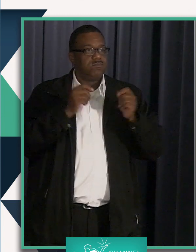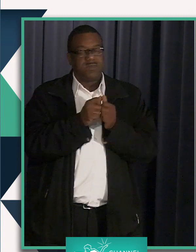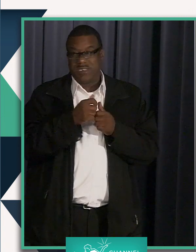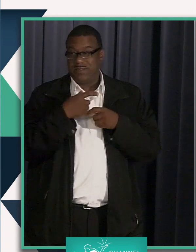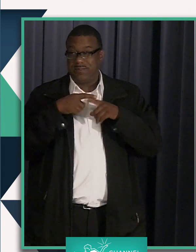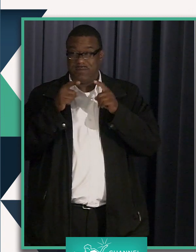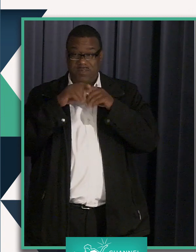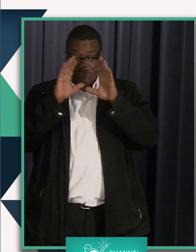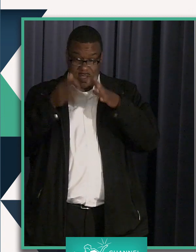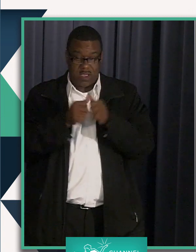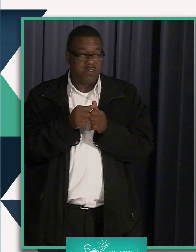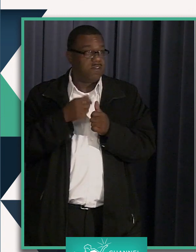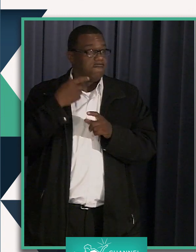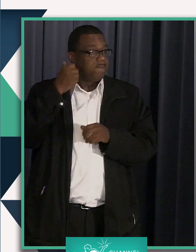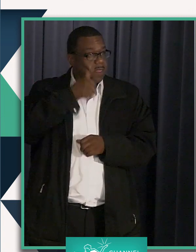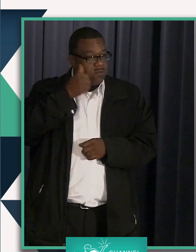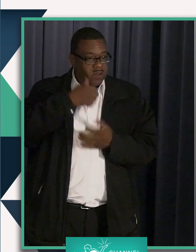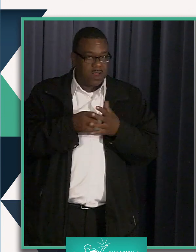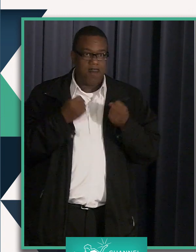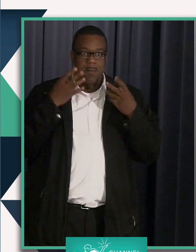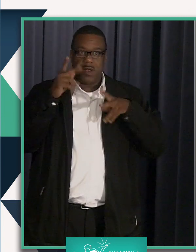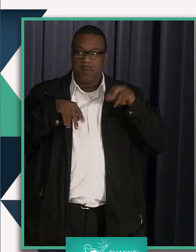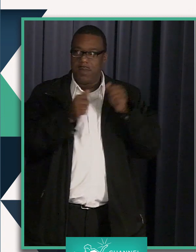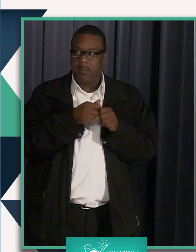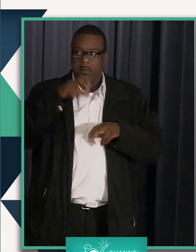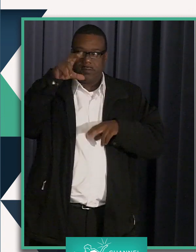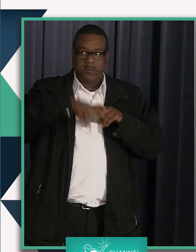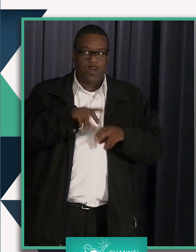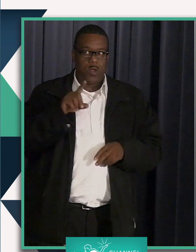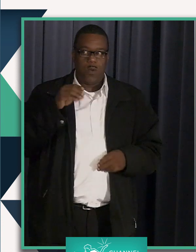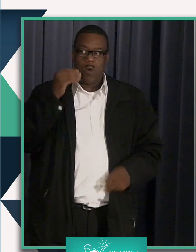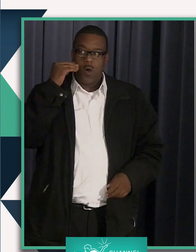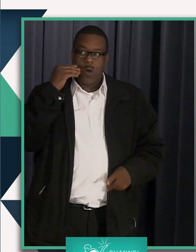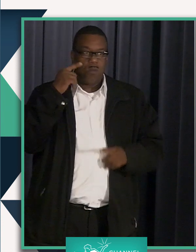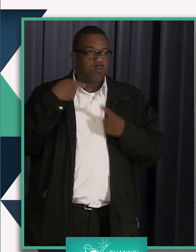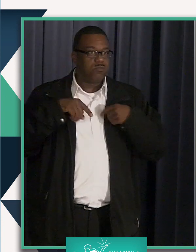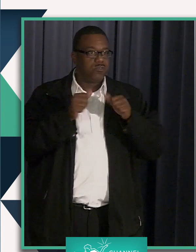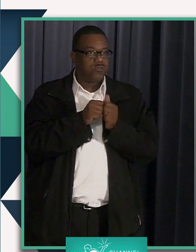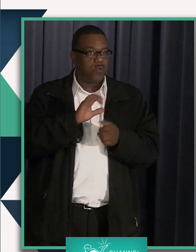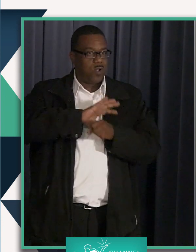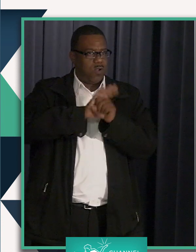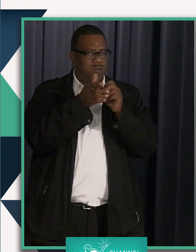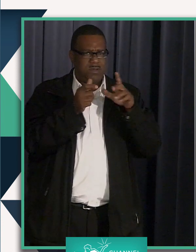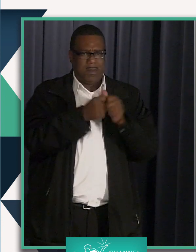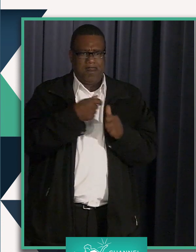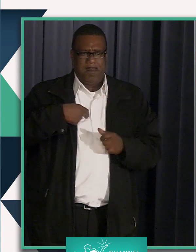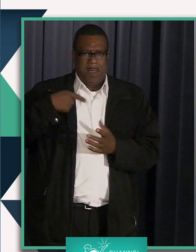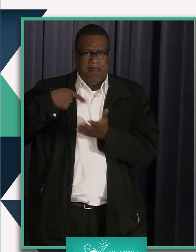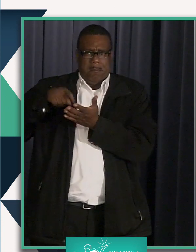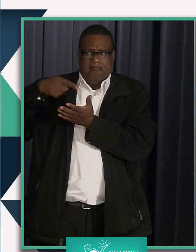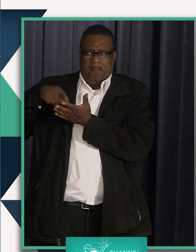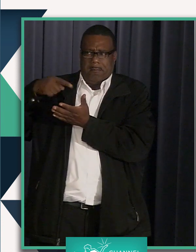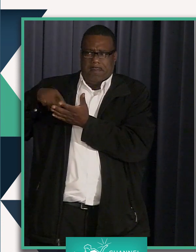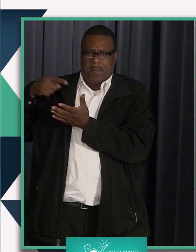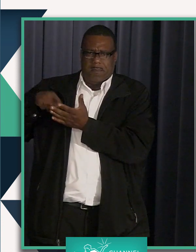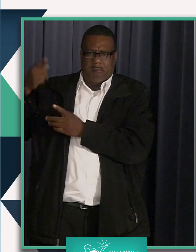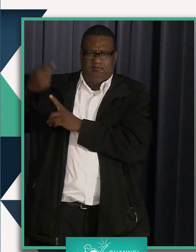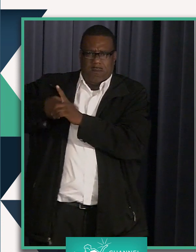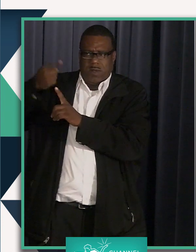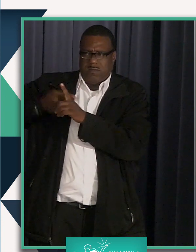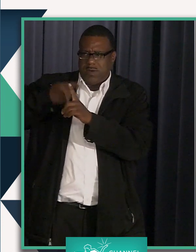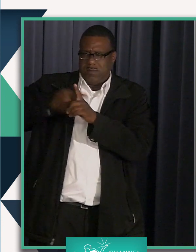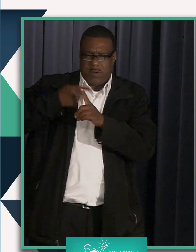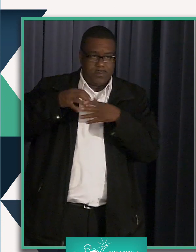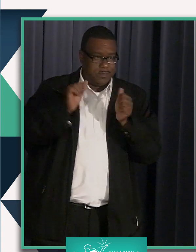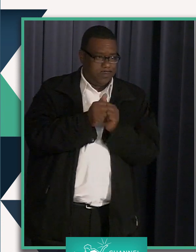have, because I think a lot of people sitting at home during COVID said, why am I paying $800 or $1,000 a month to rent? I could own a place, pay the